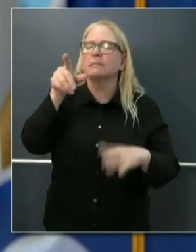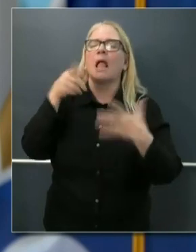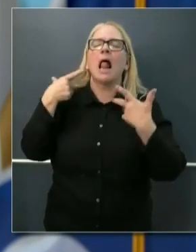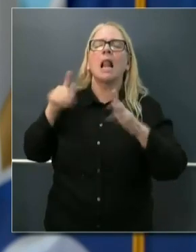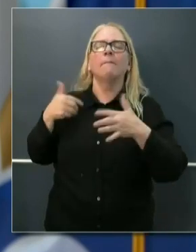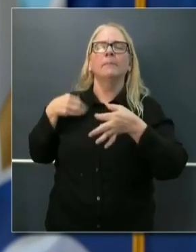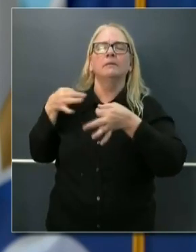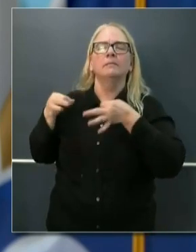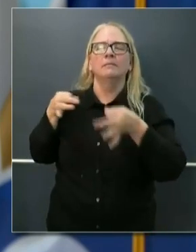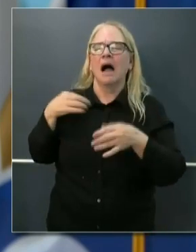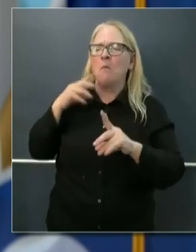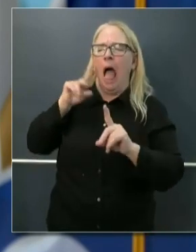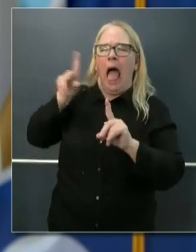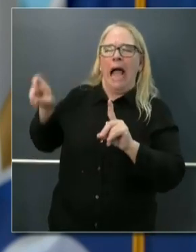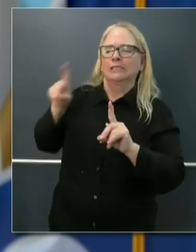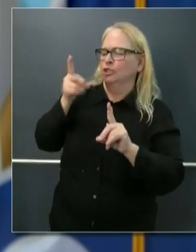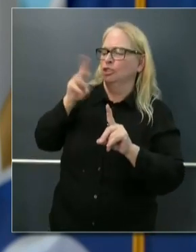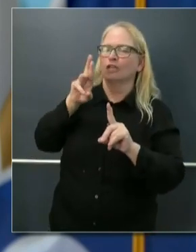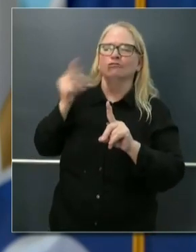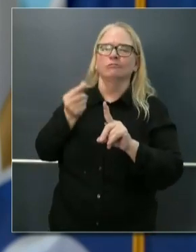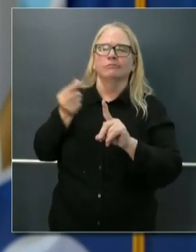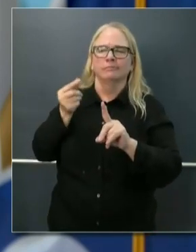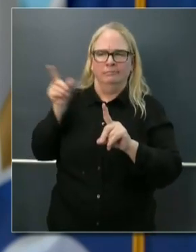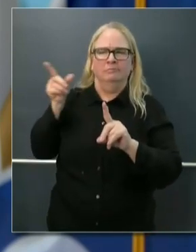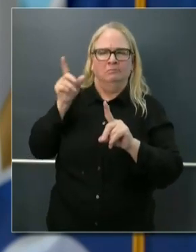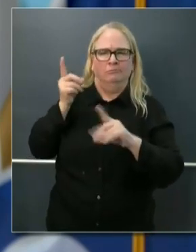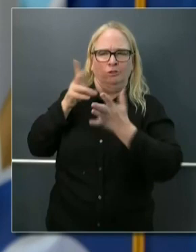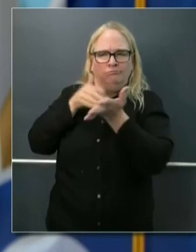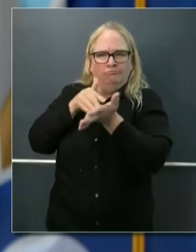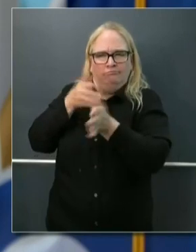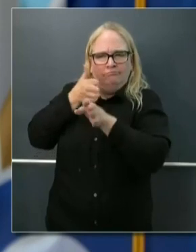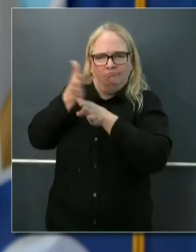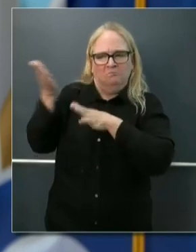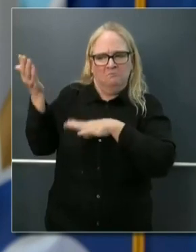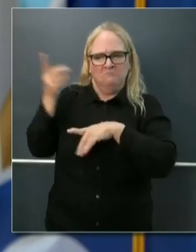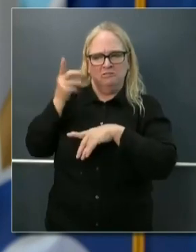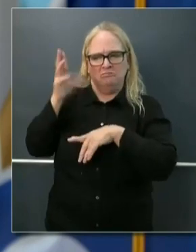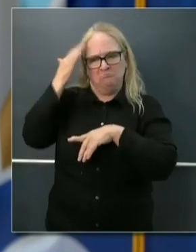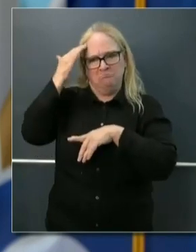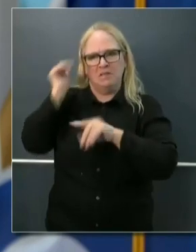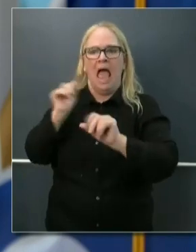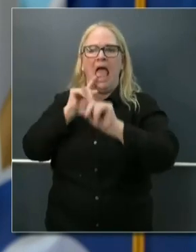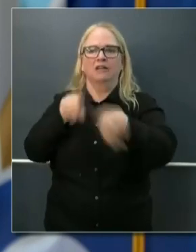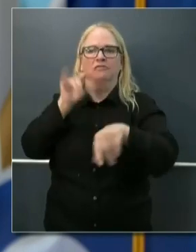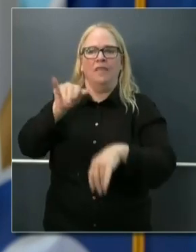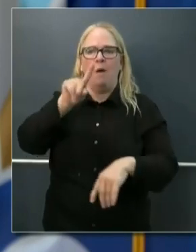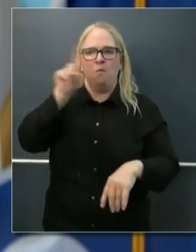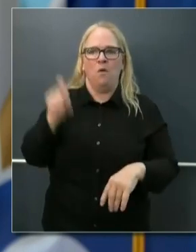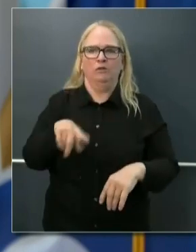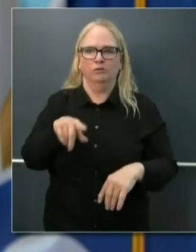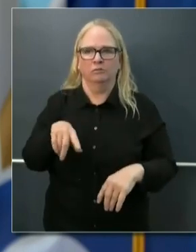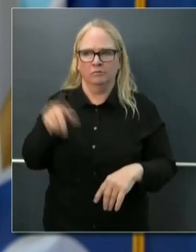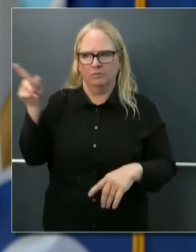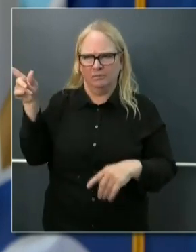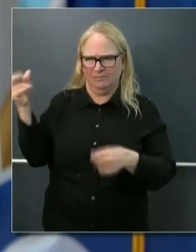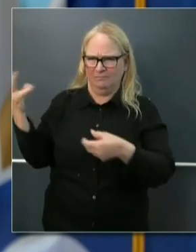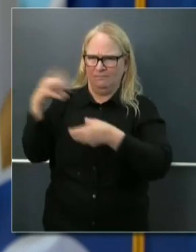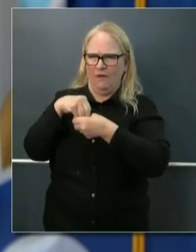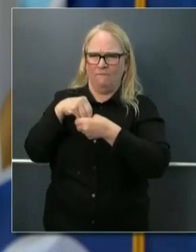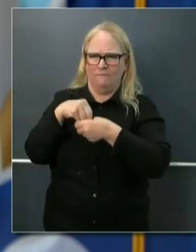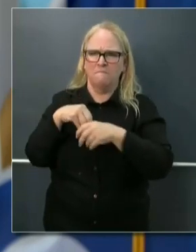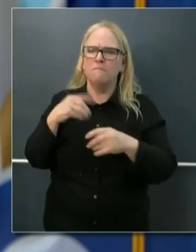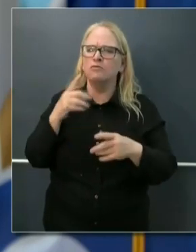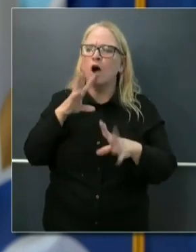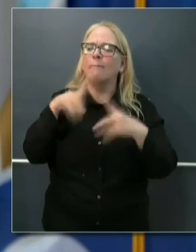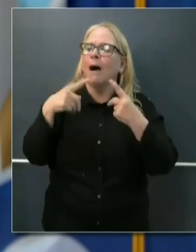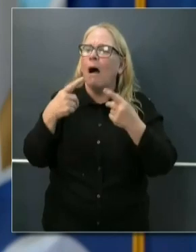here, who worked with Dr. Angel, that initially started to engage in these conversations some time back. They could talk a little bit